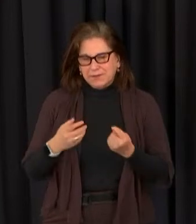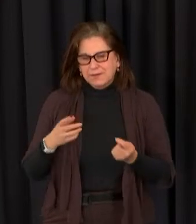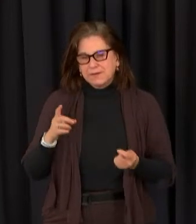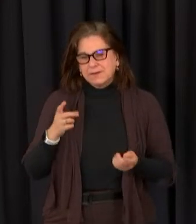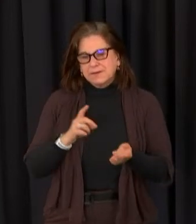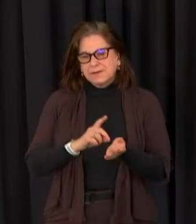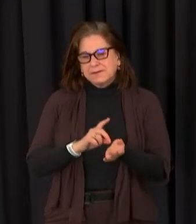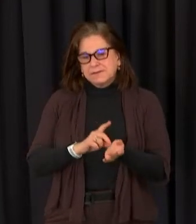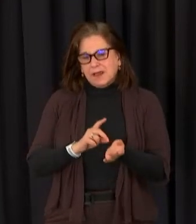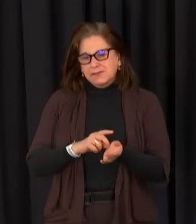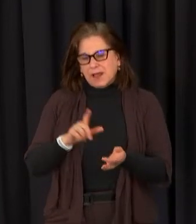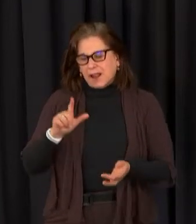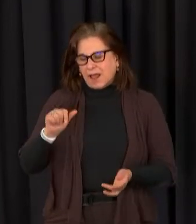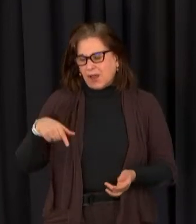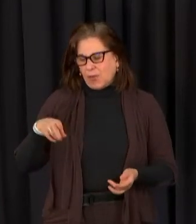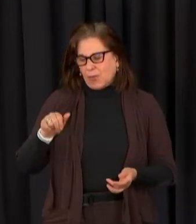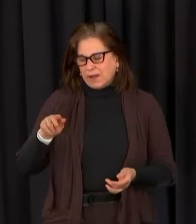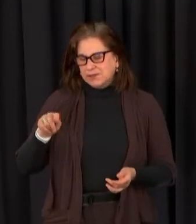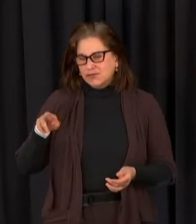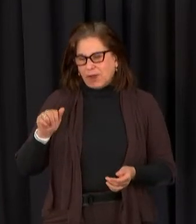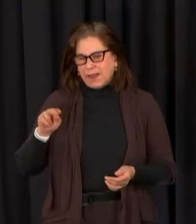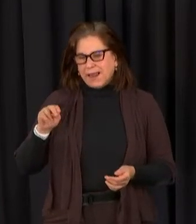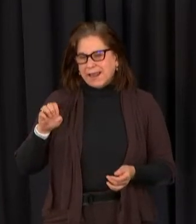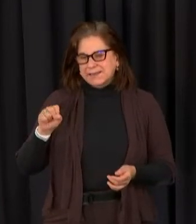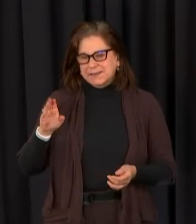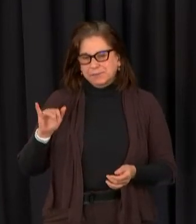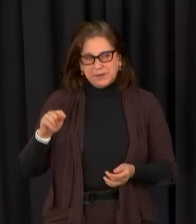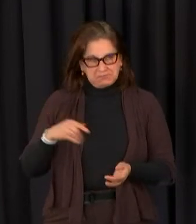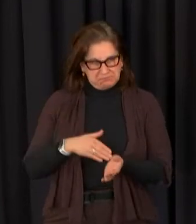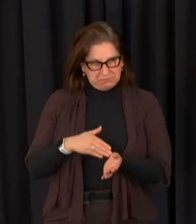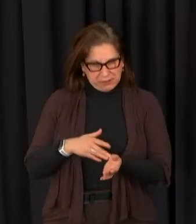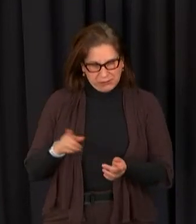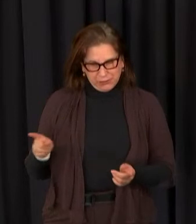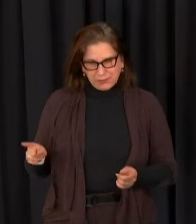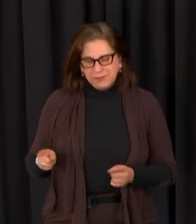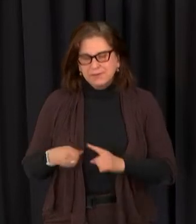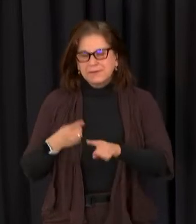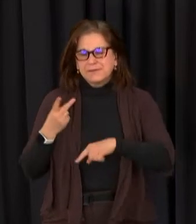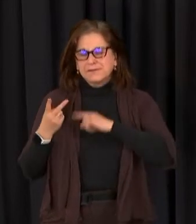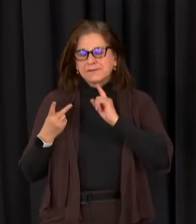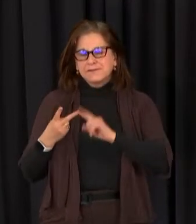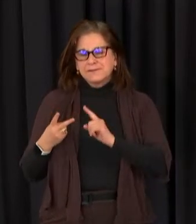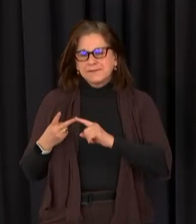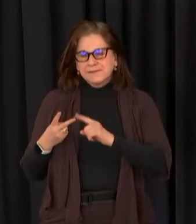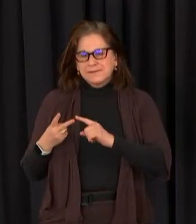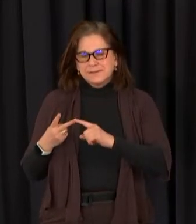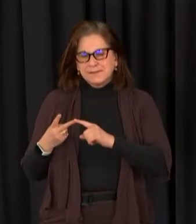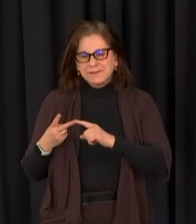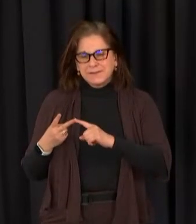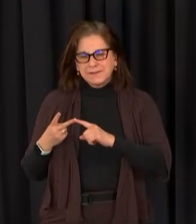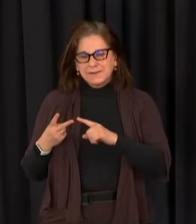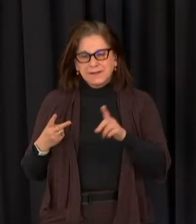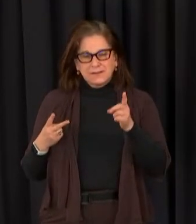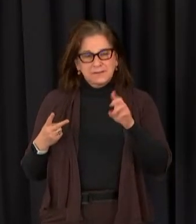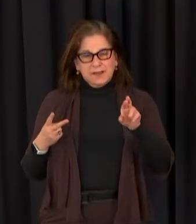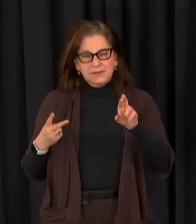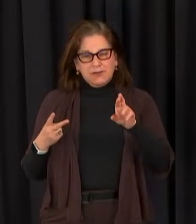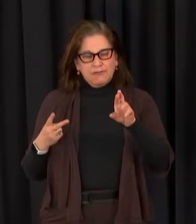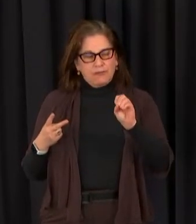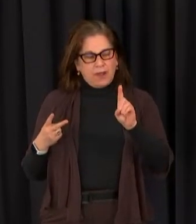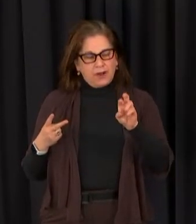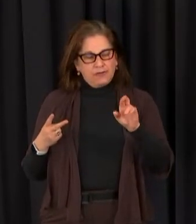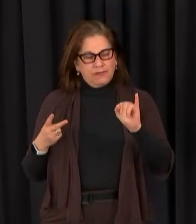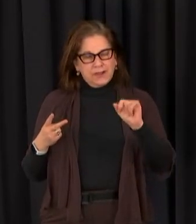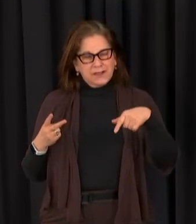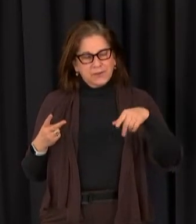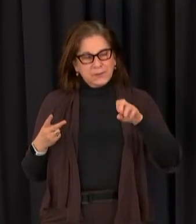Quandra Nesbitt, Chief Technology Officer Lindsay Parker, and Director Chris Rodriguez. And we will provide a brief